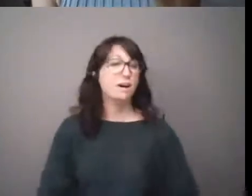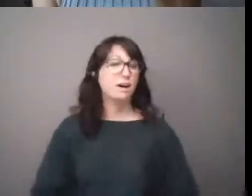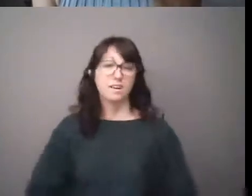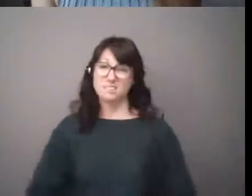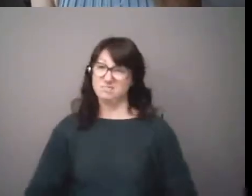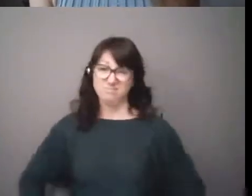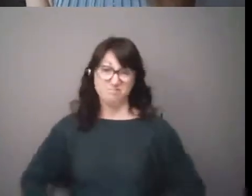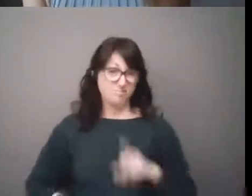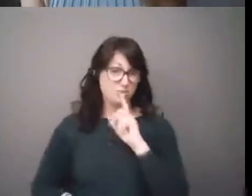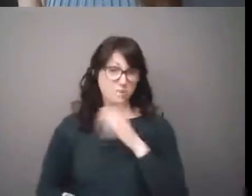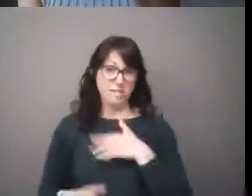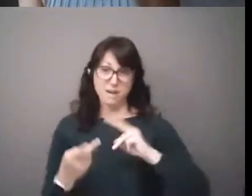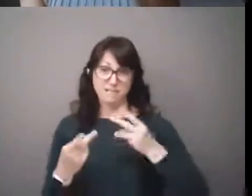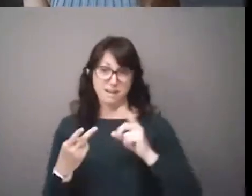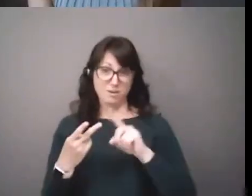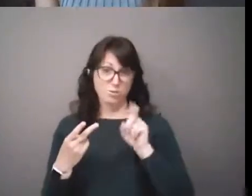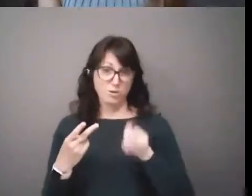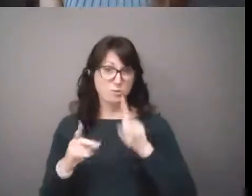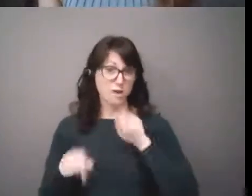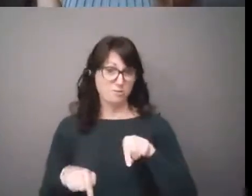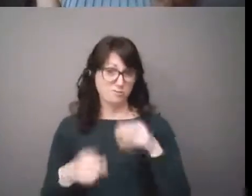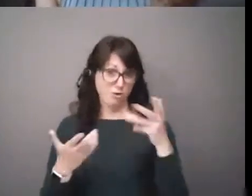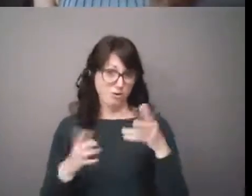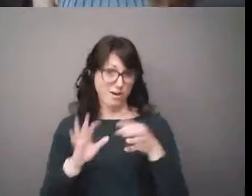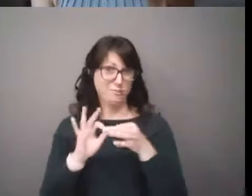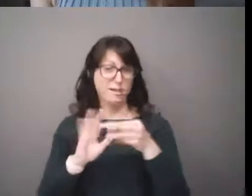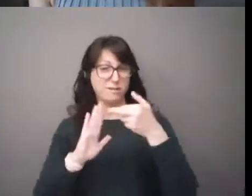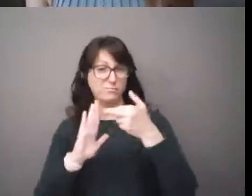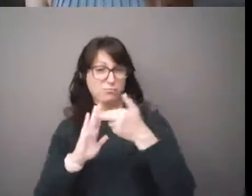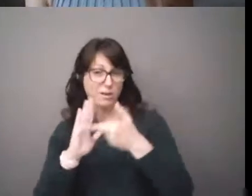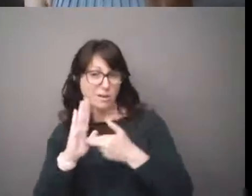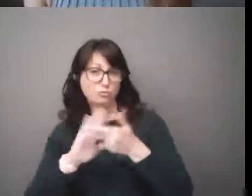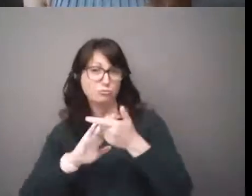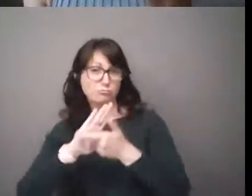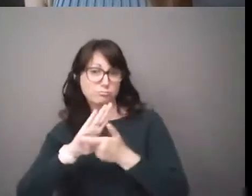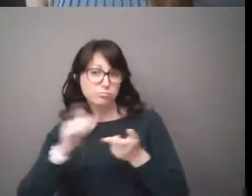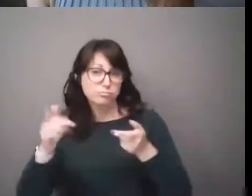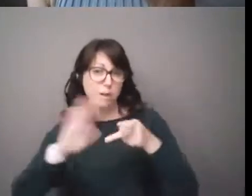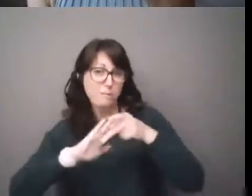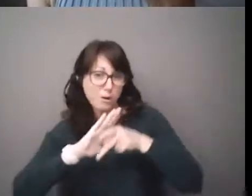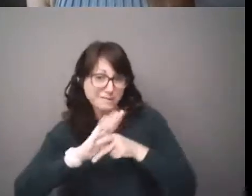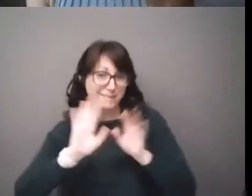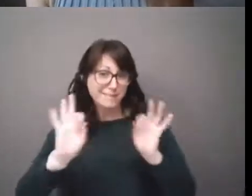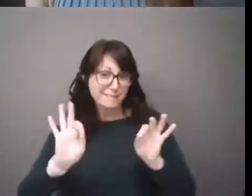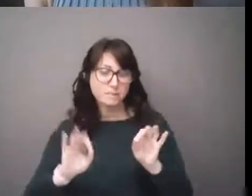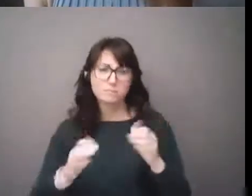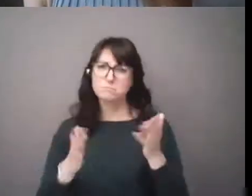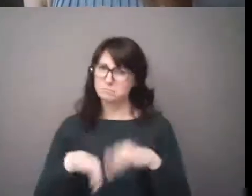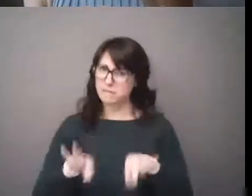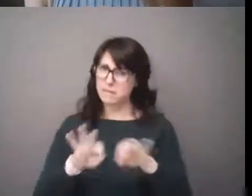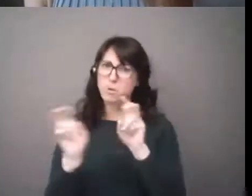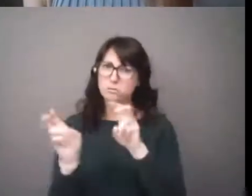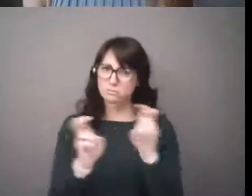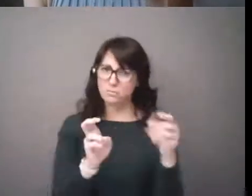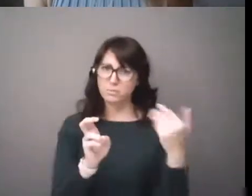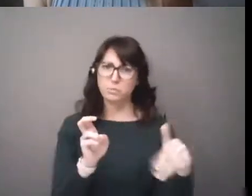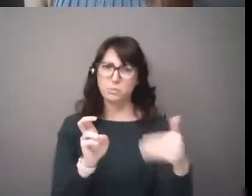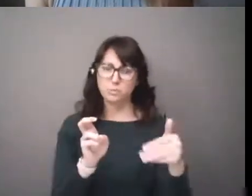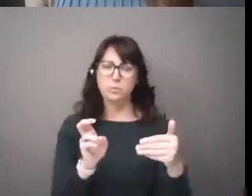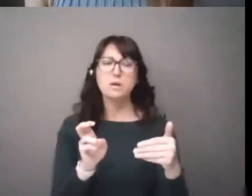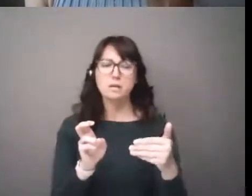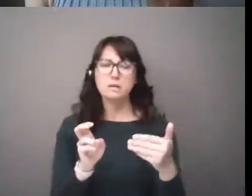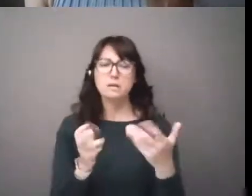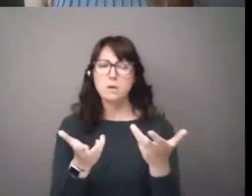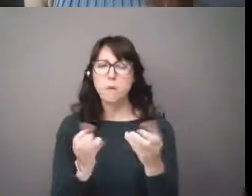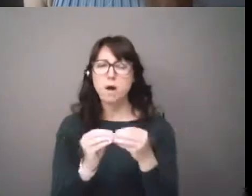have already answered my second question about regulations and policies. You've covered some important topics that I would like